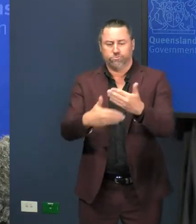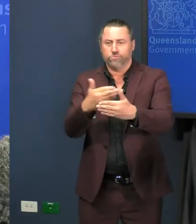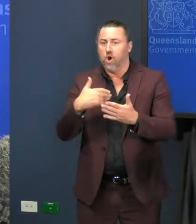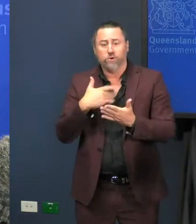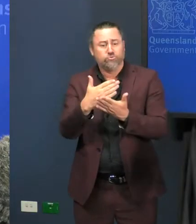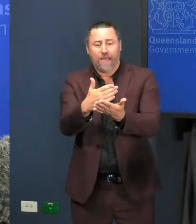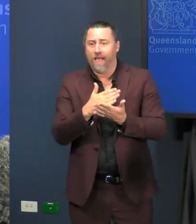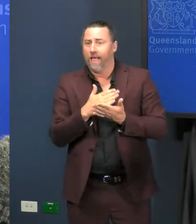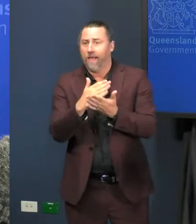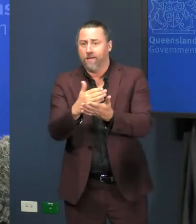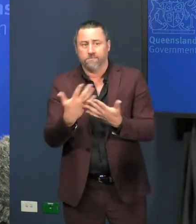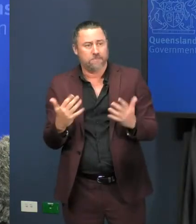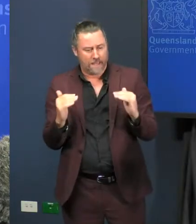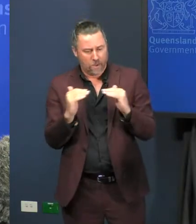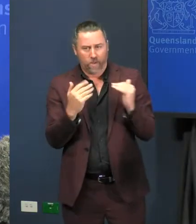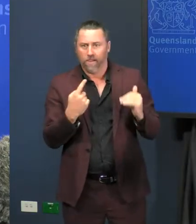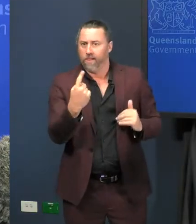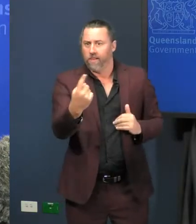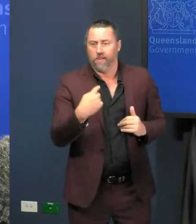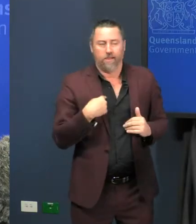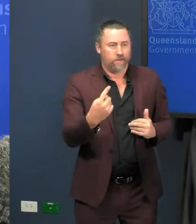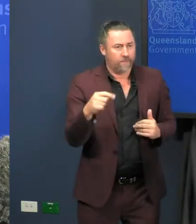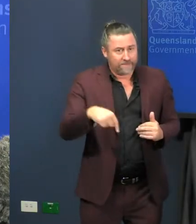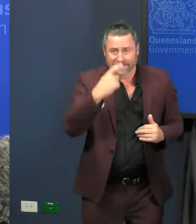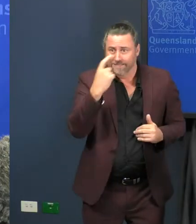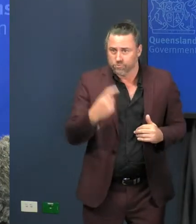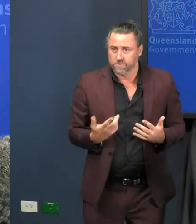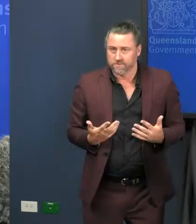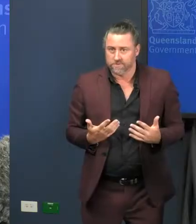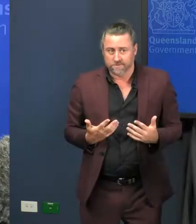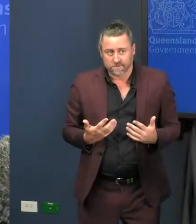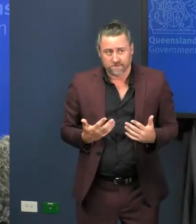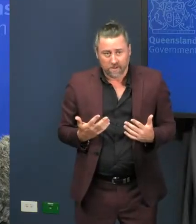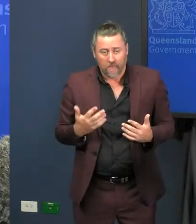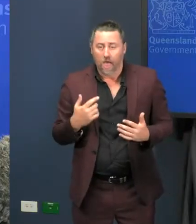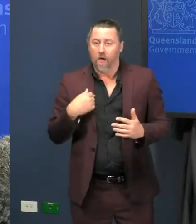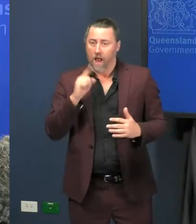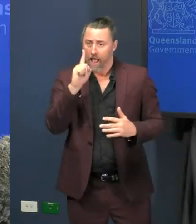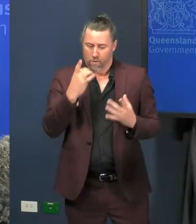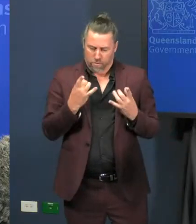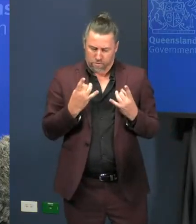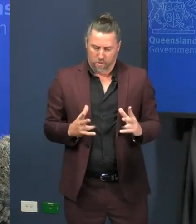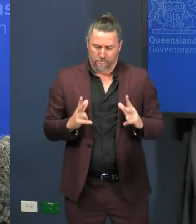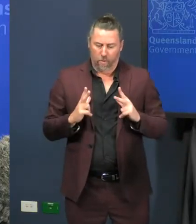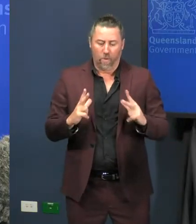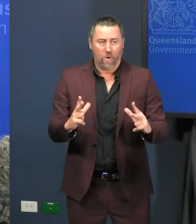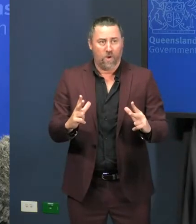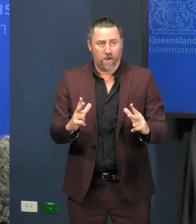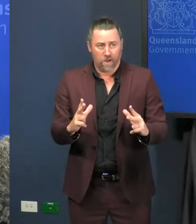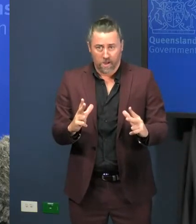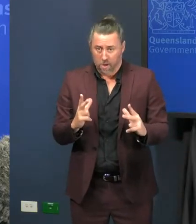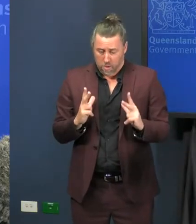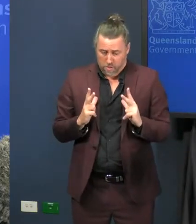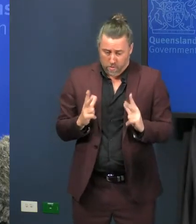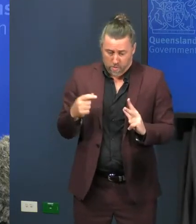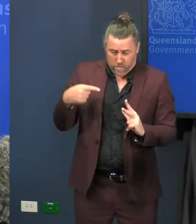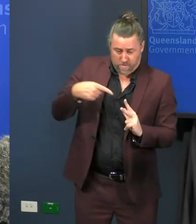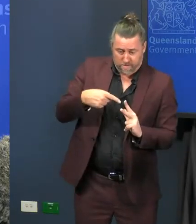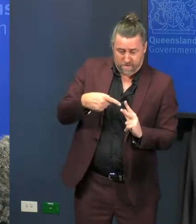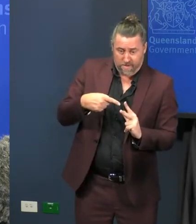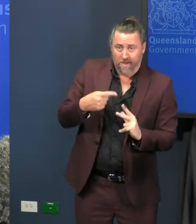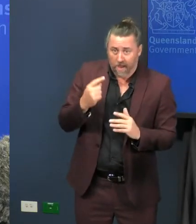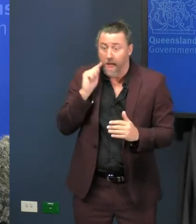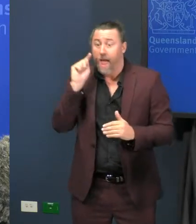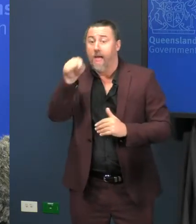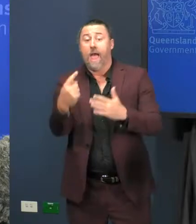know that we're taking it seriously. I use that term. It's precautionary, but it's also preparatory. And if we do both of those, and